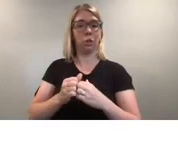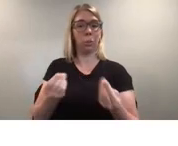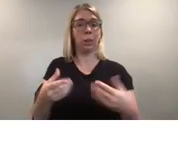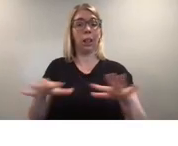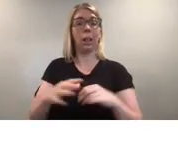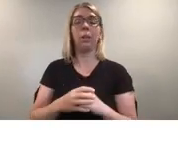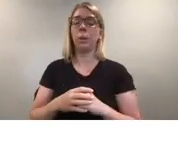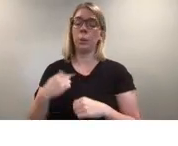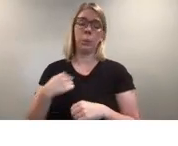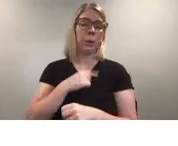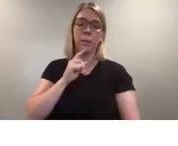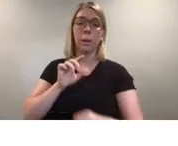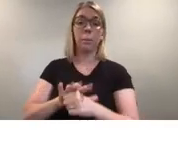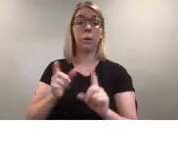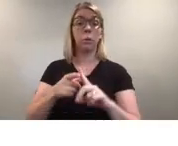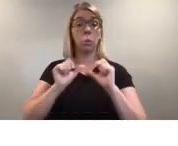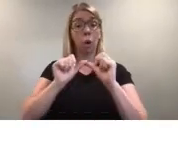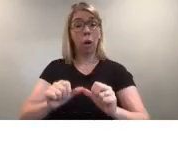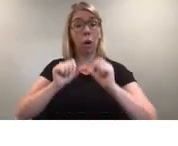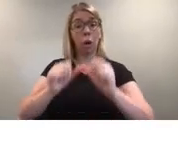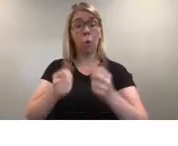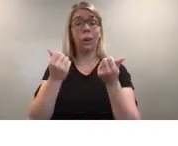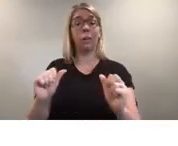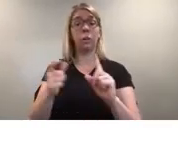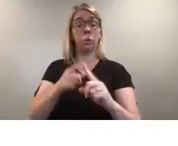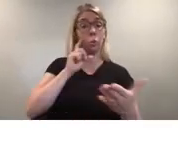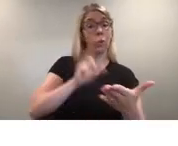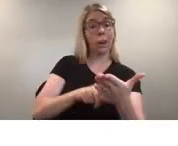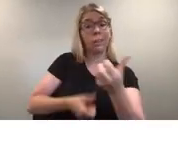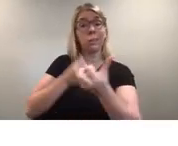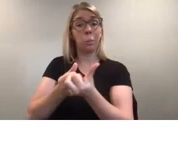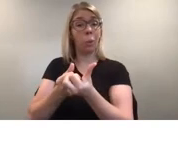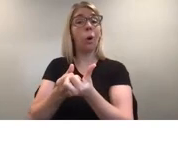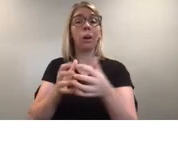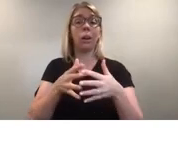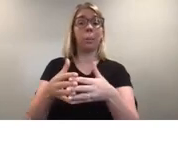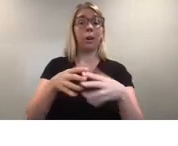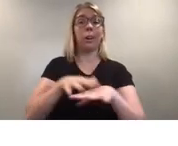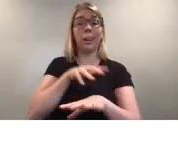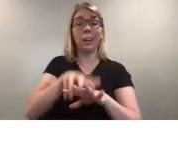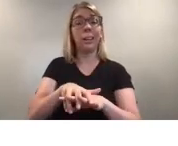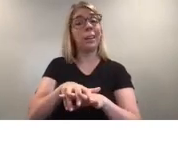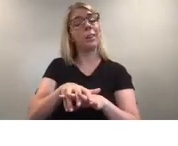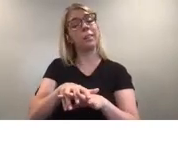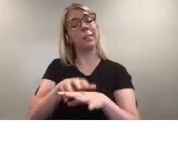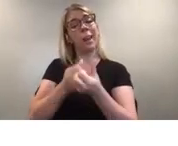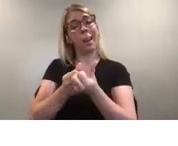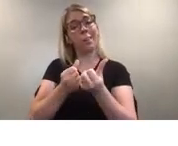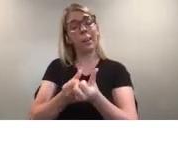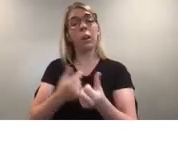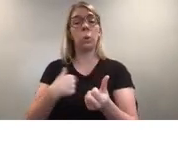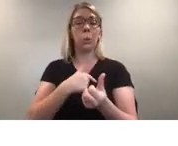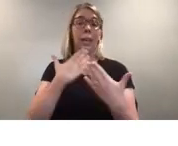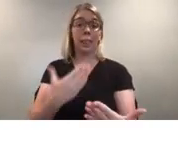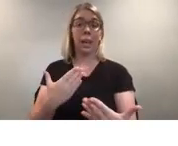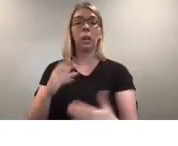to ongoing efforts to recognize, support, and advocate for American Indian nations and peoples, and we thank the Dakota people for their